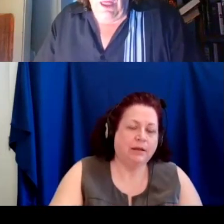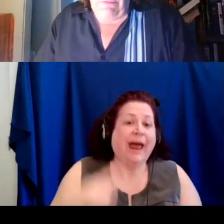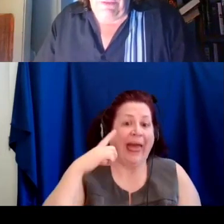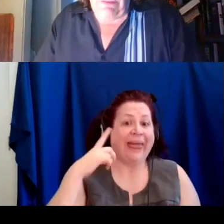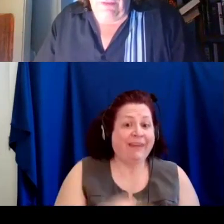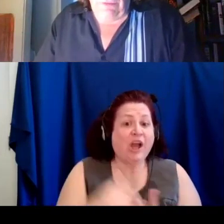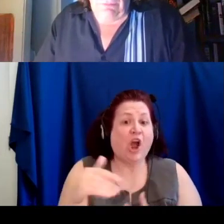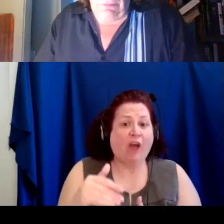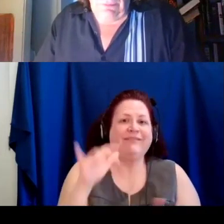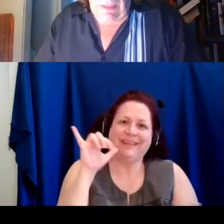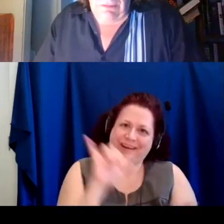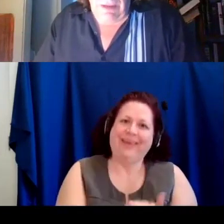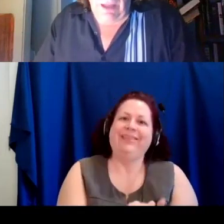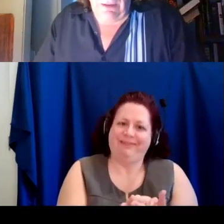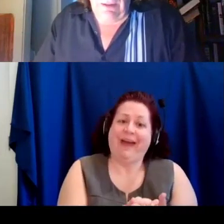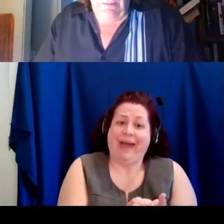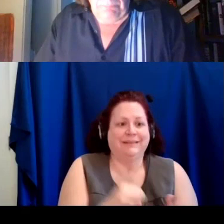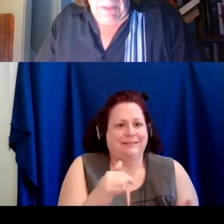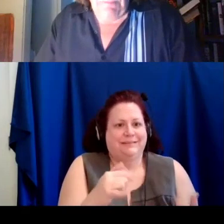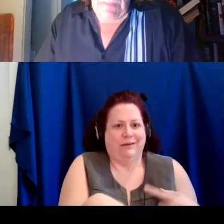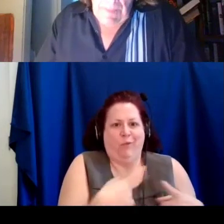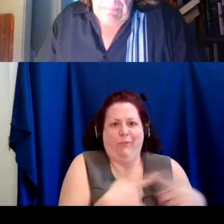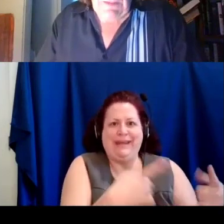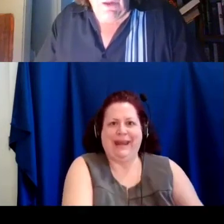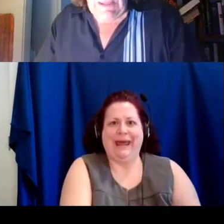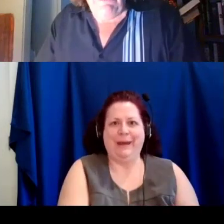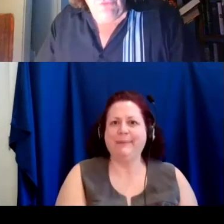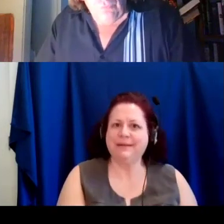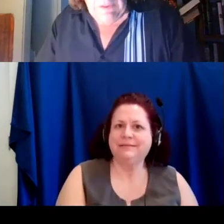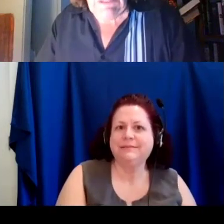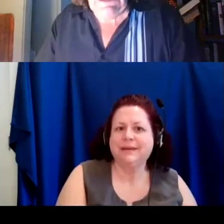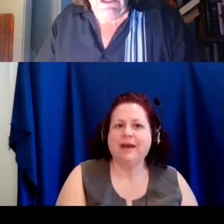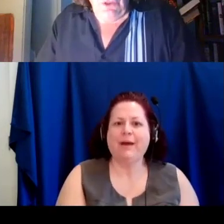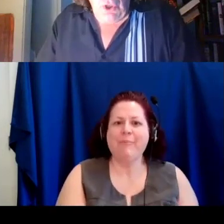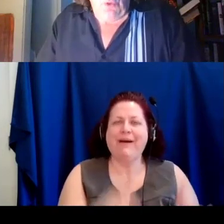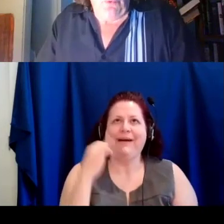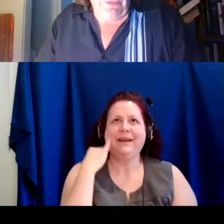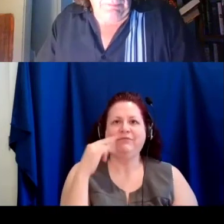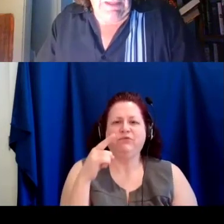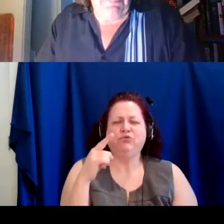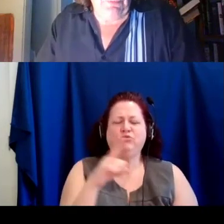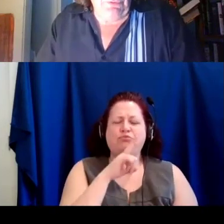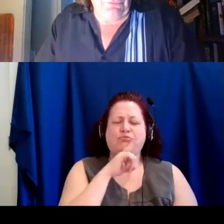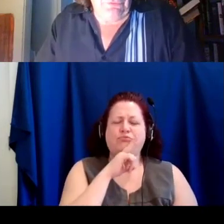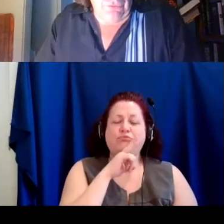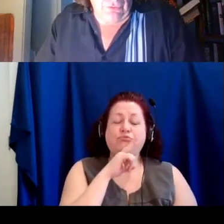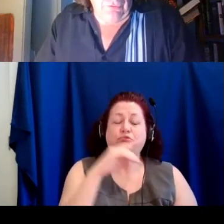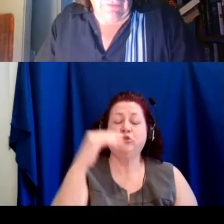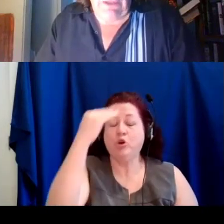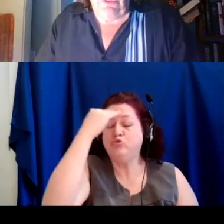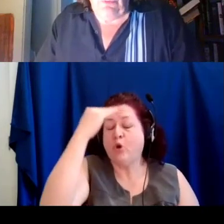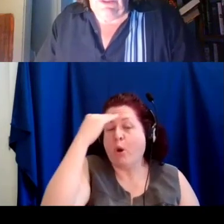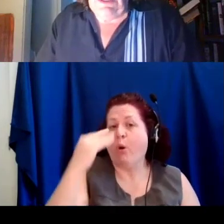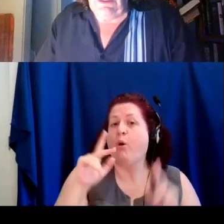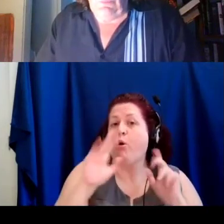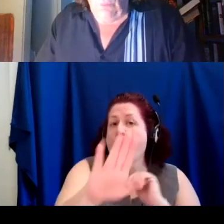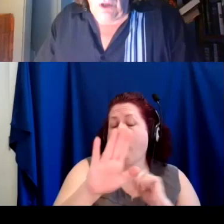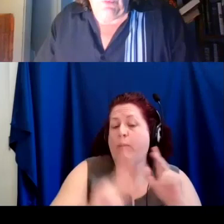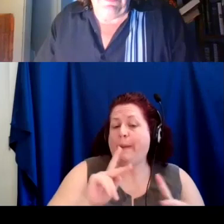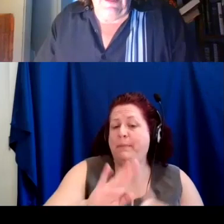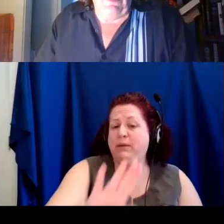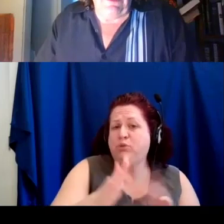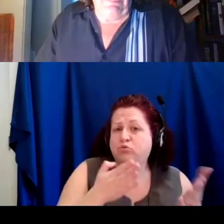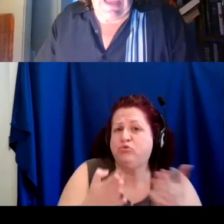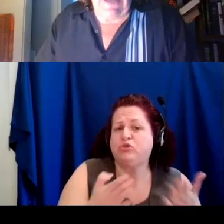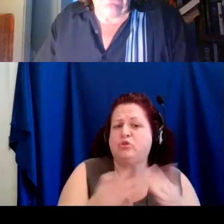when a lot of this stuff gets done. But, if you really know the people you serve and you work